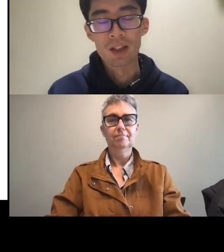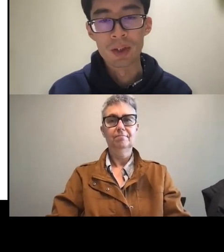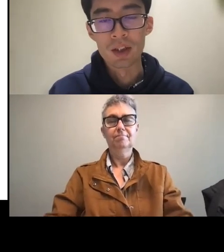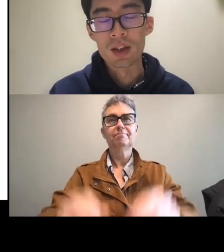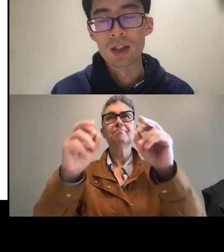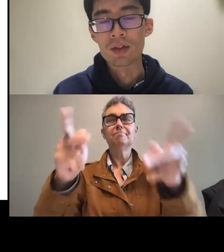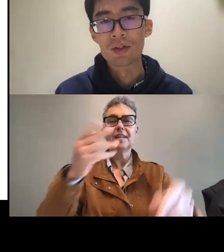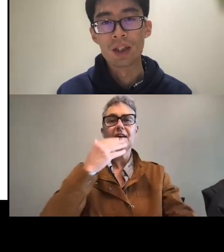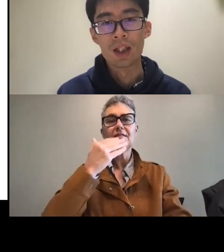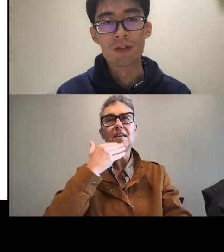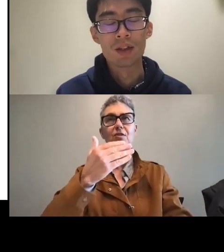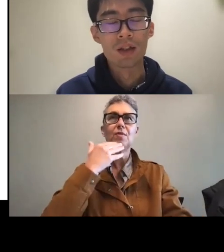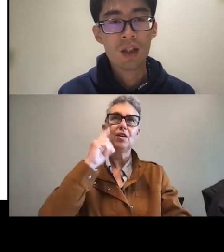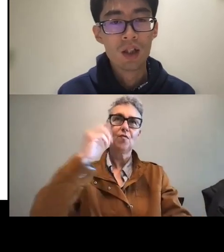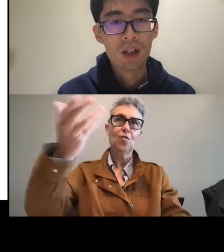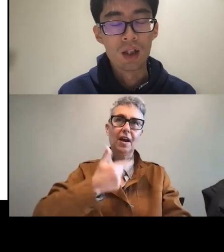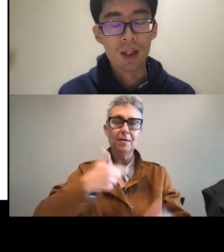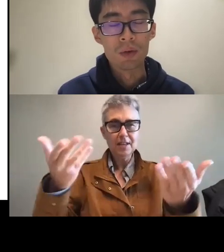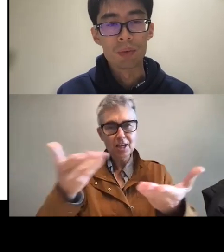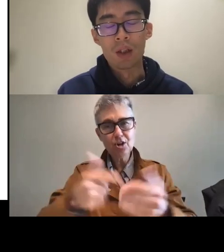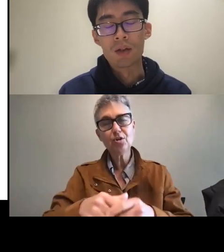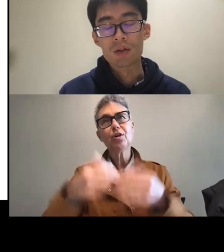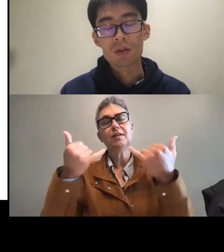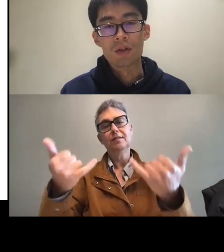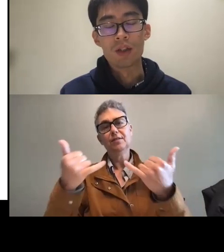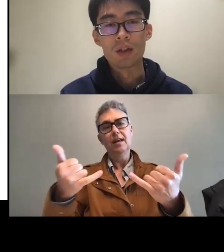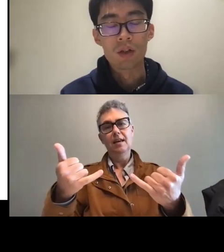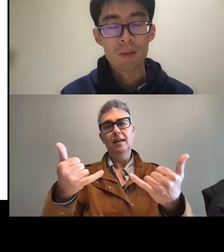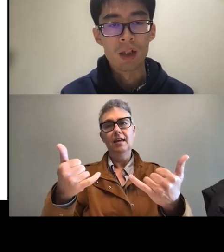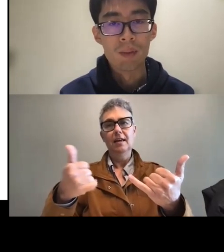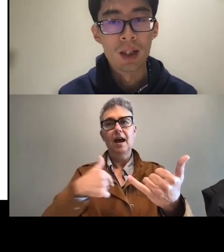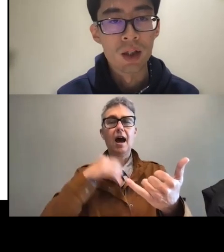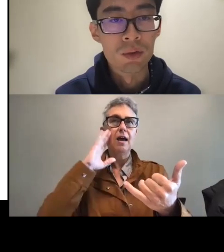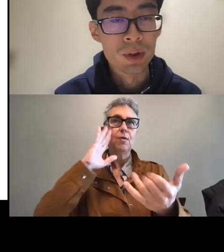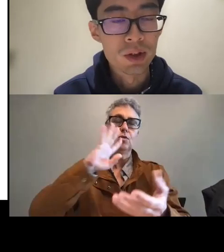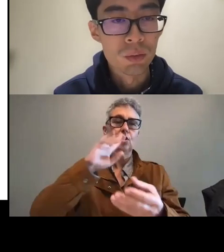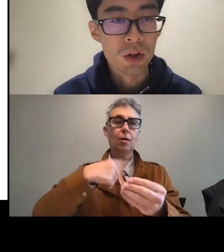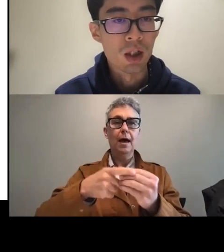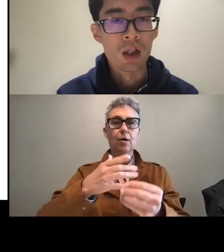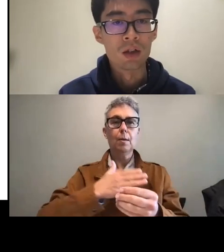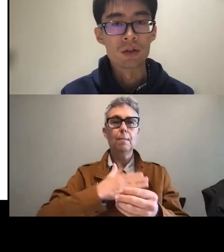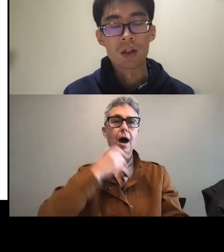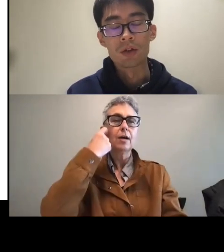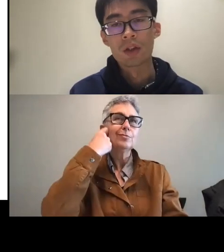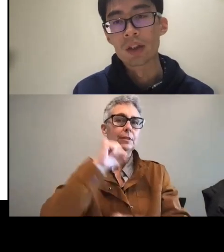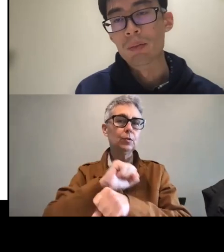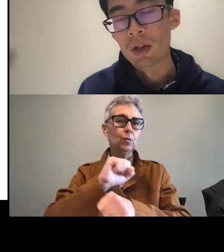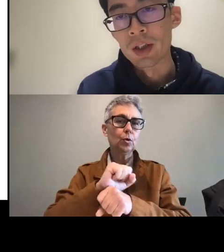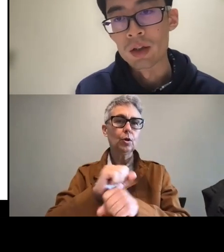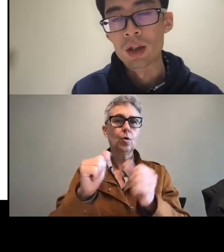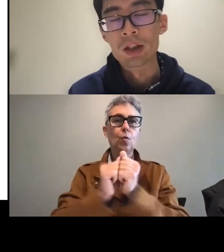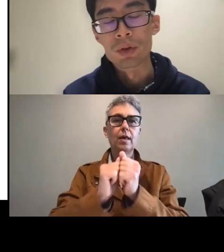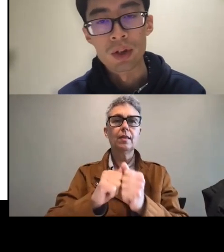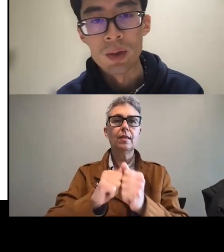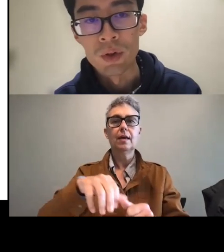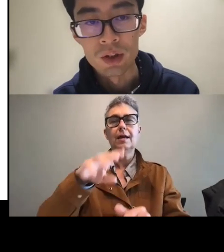for inviting me here. Today I have I will talk about my recent work on using deep